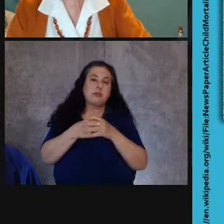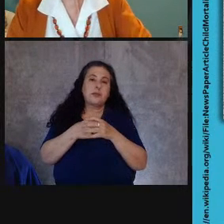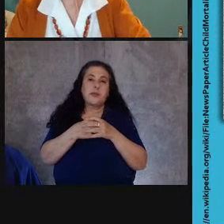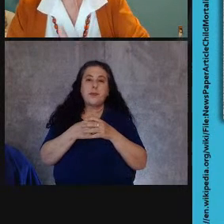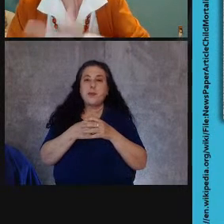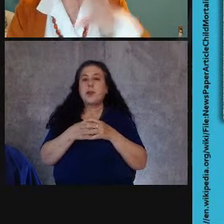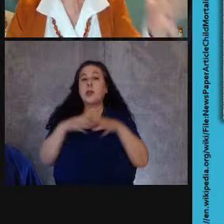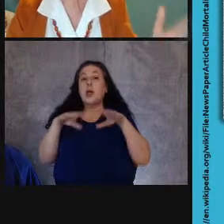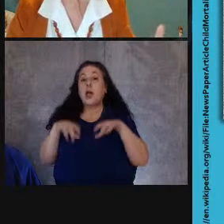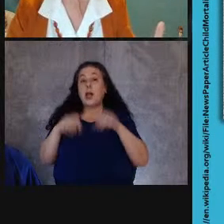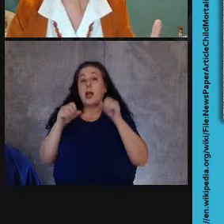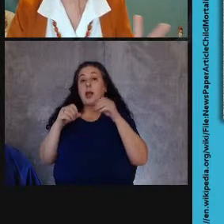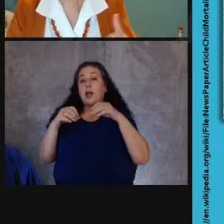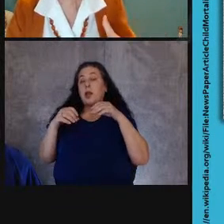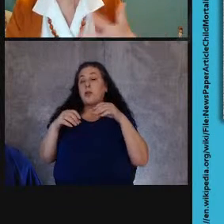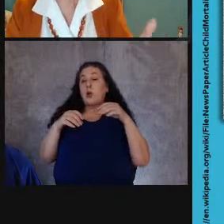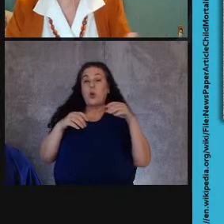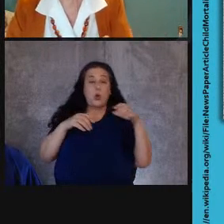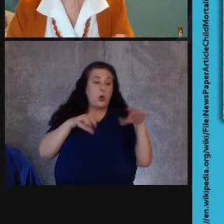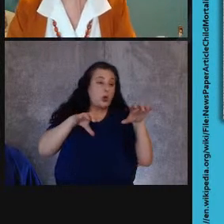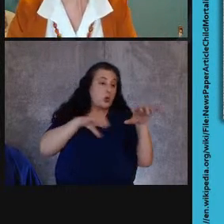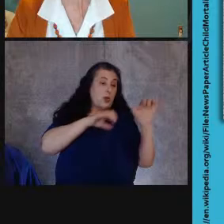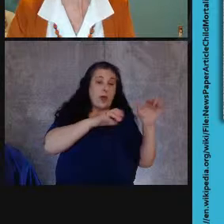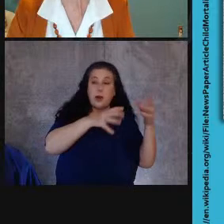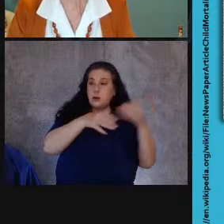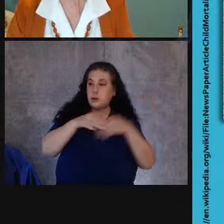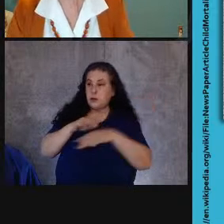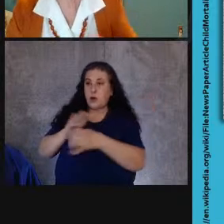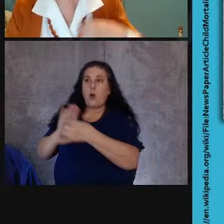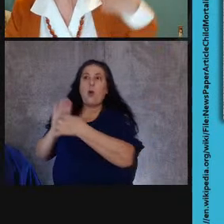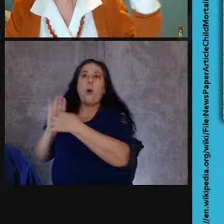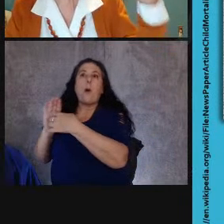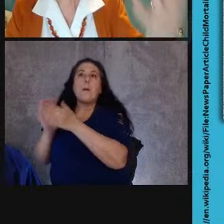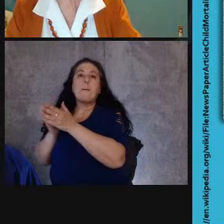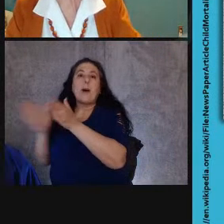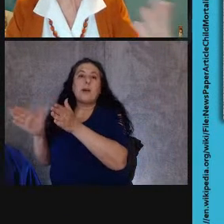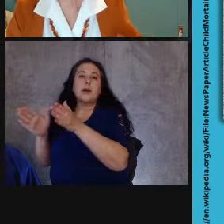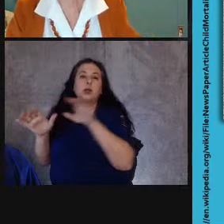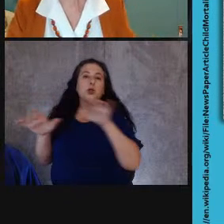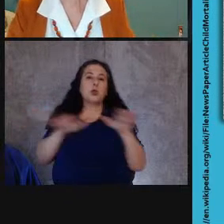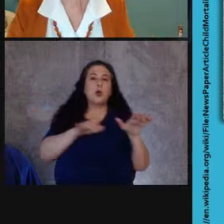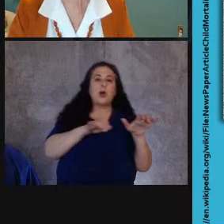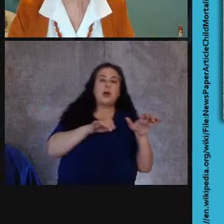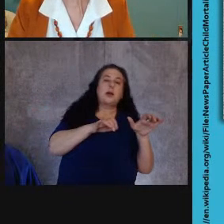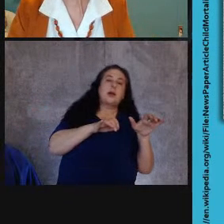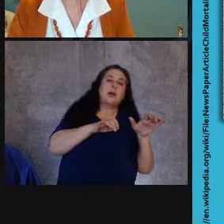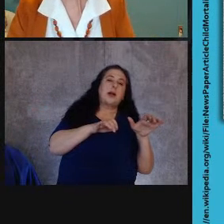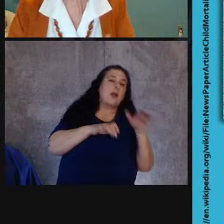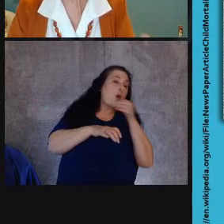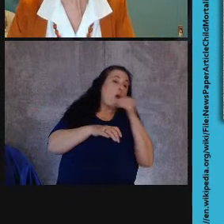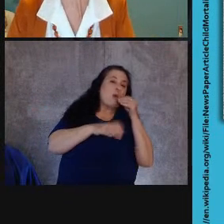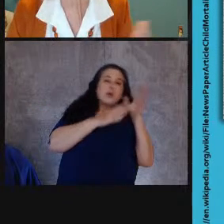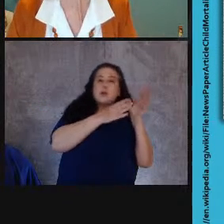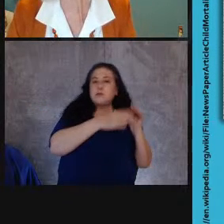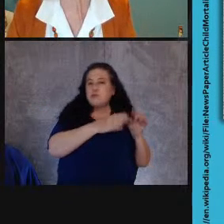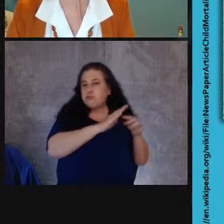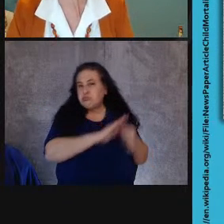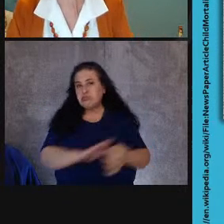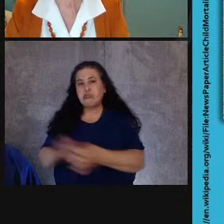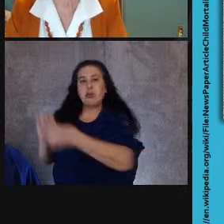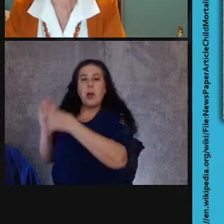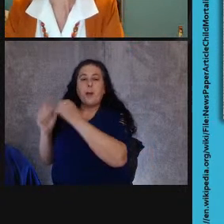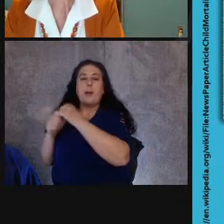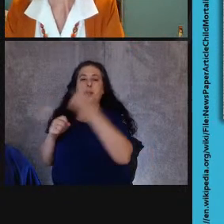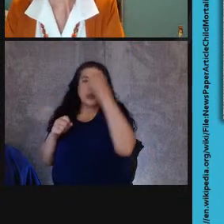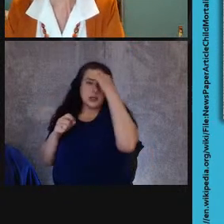of taking that out in public and doing what women always did anyway in their own homes and doing it out on a public stage, that just made a lot of sense